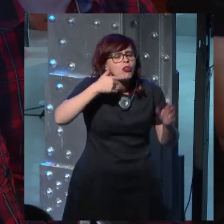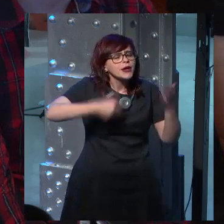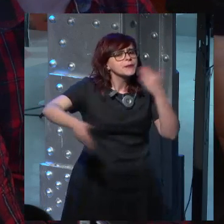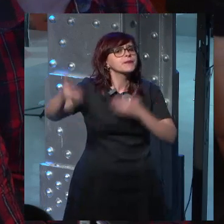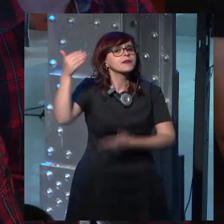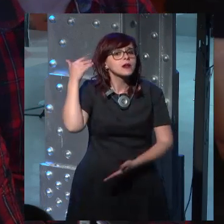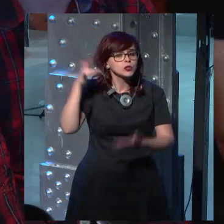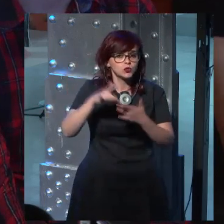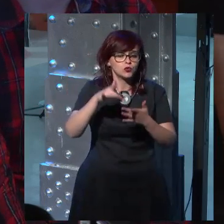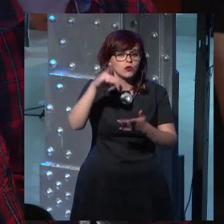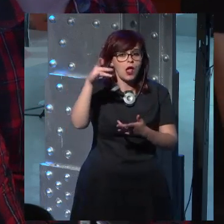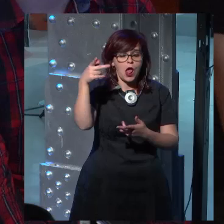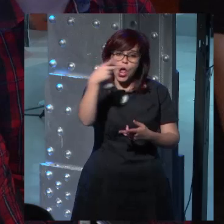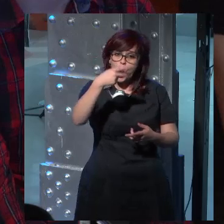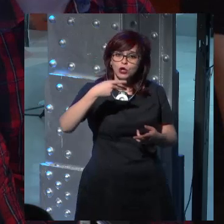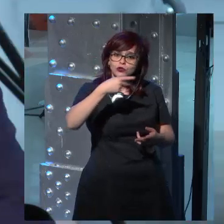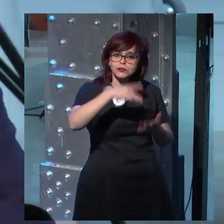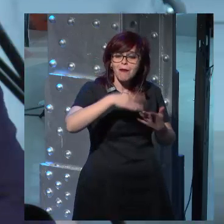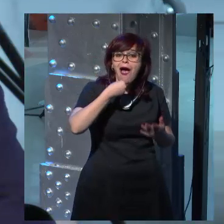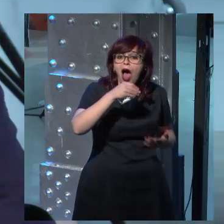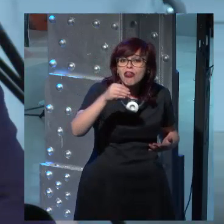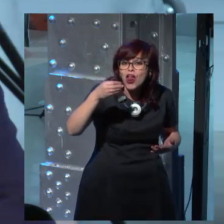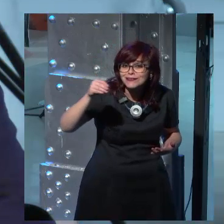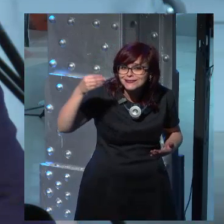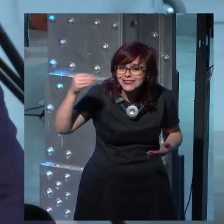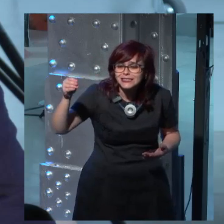his comedy group, The Credibility Gap.